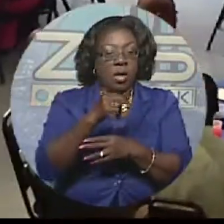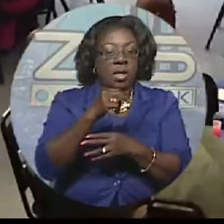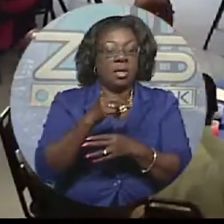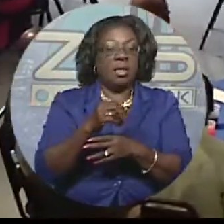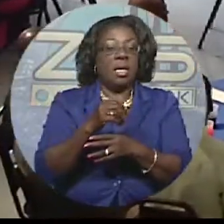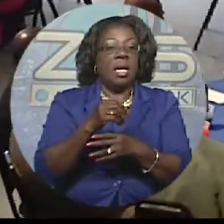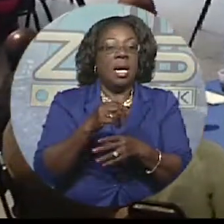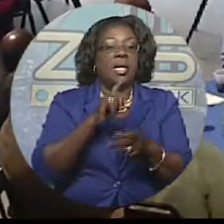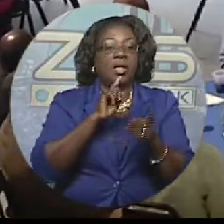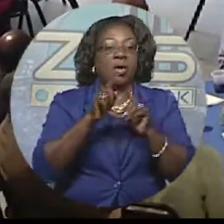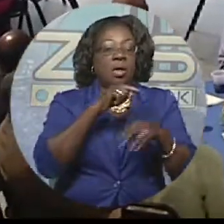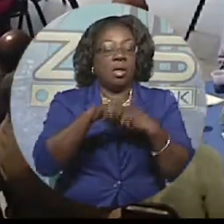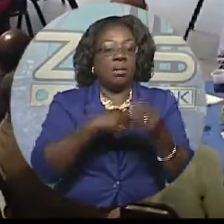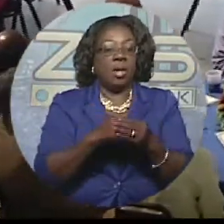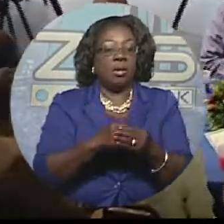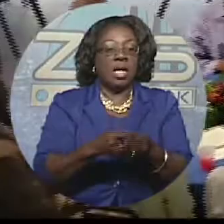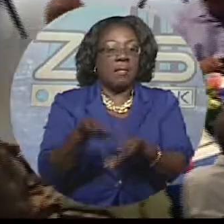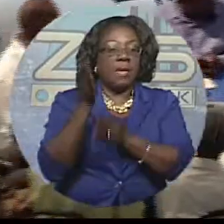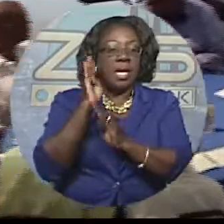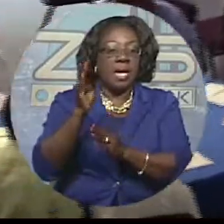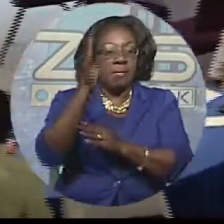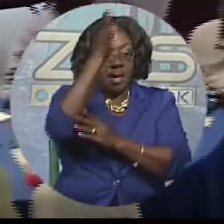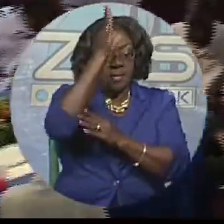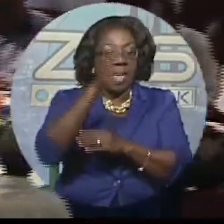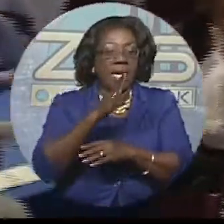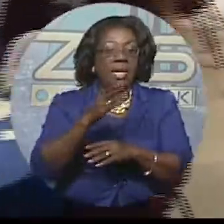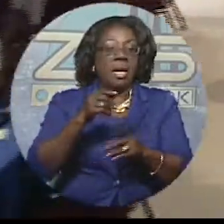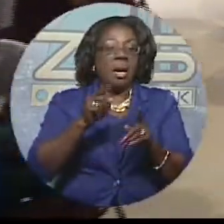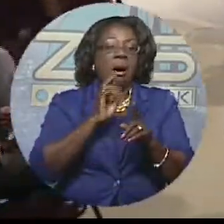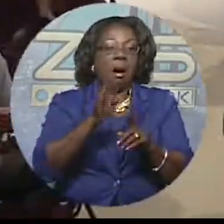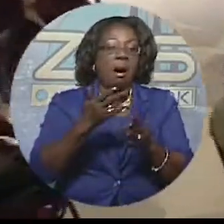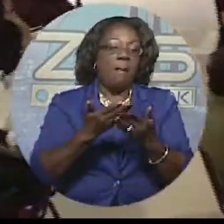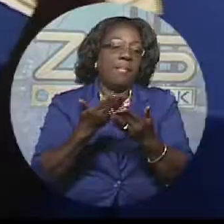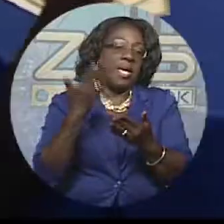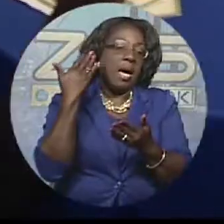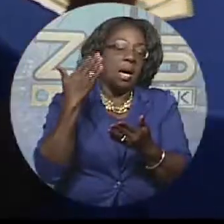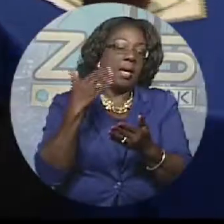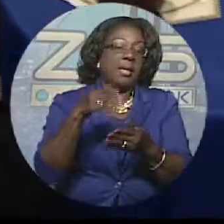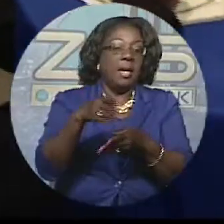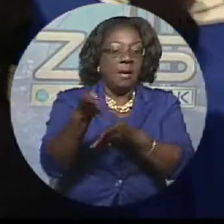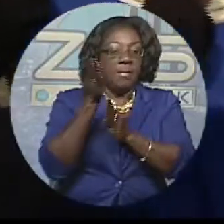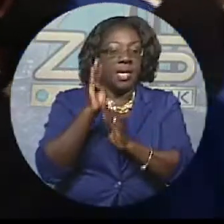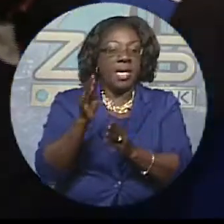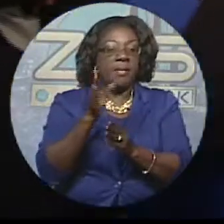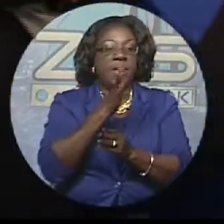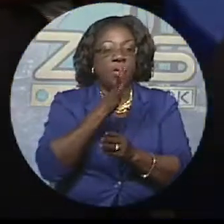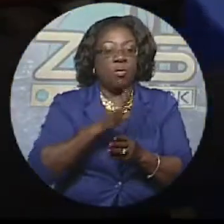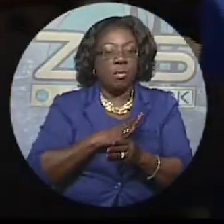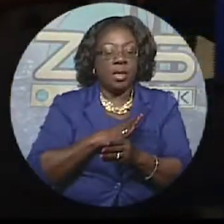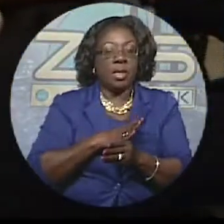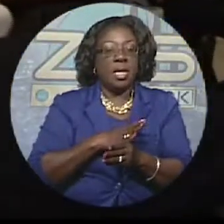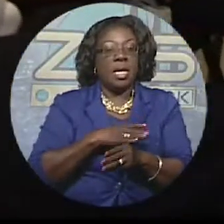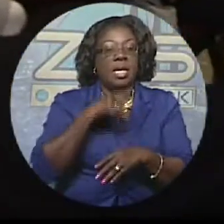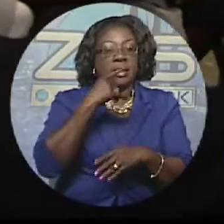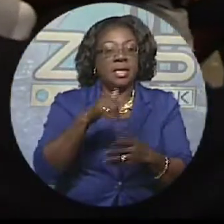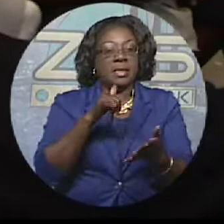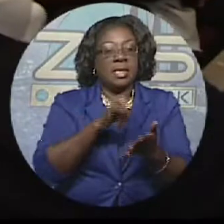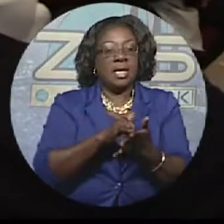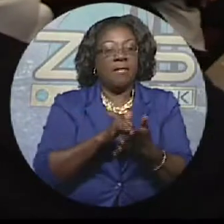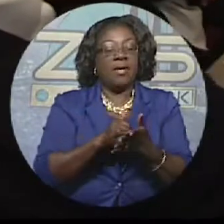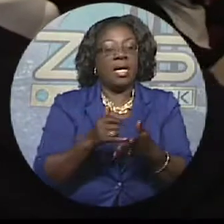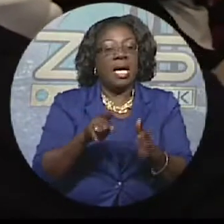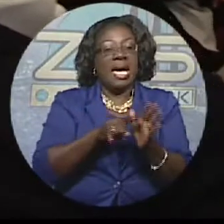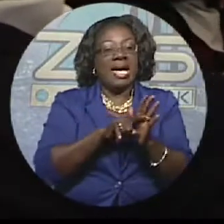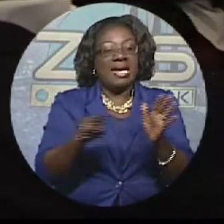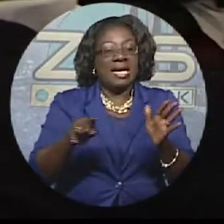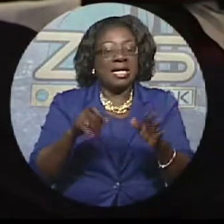and he talked about the fact that Bahamian men are falling behind Bahamian women. This, he says, is already proving to have an adverse impact